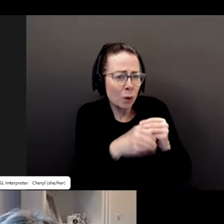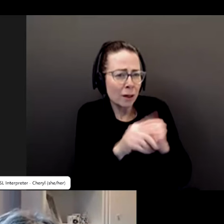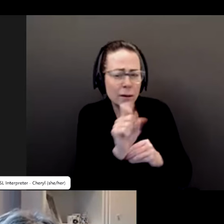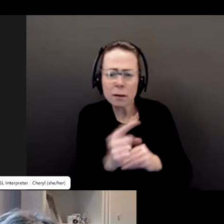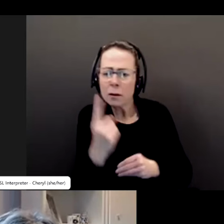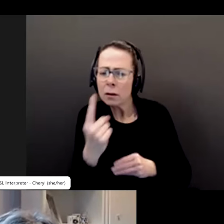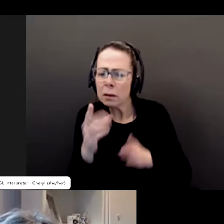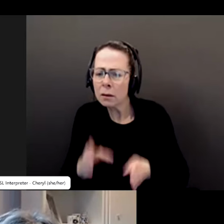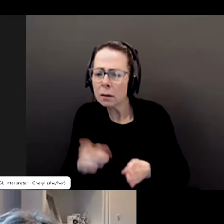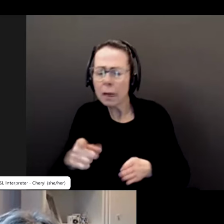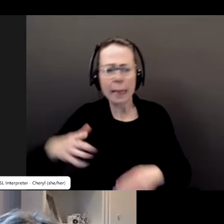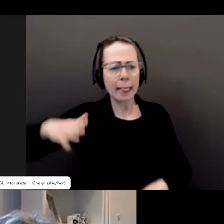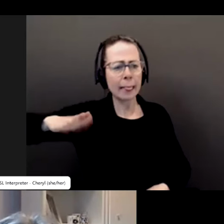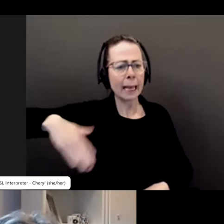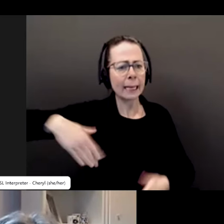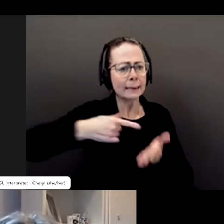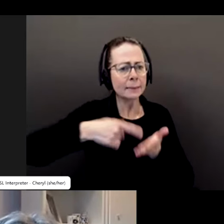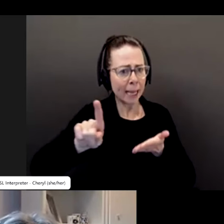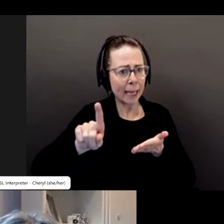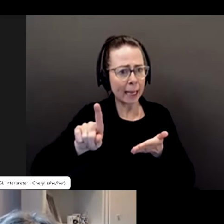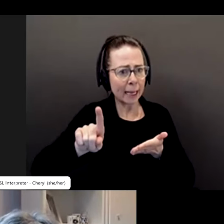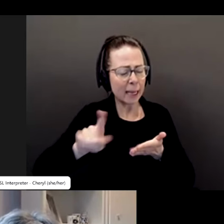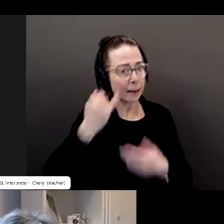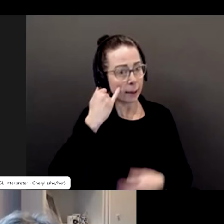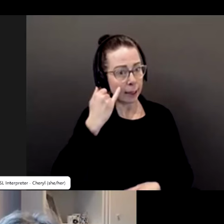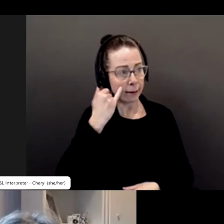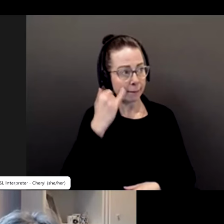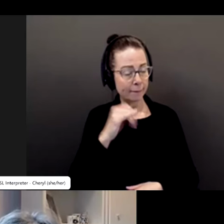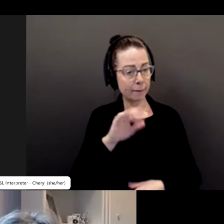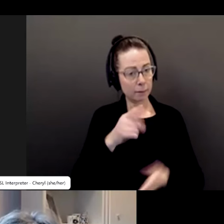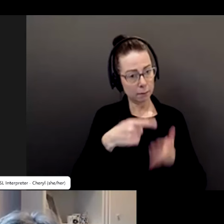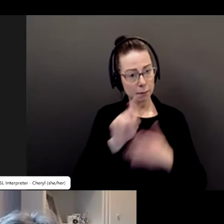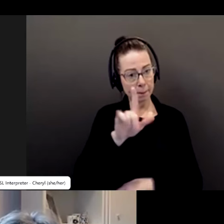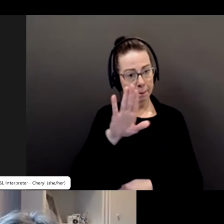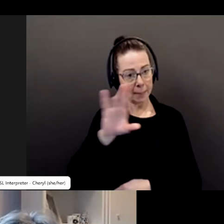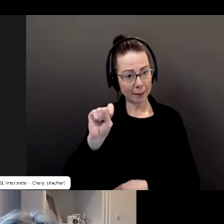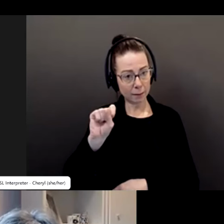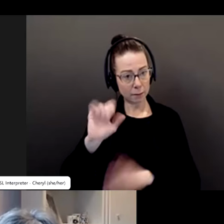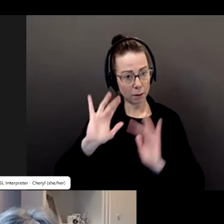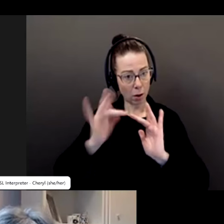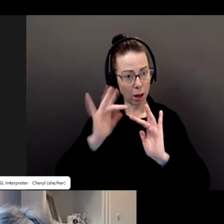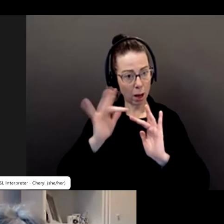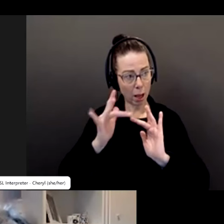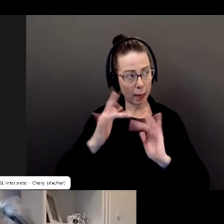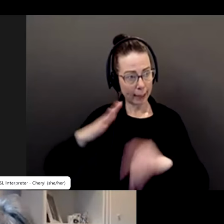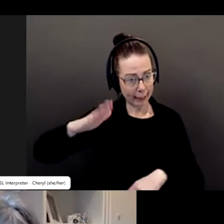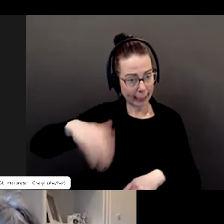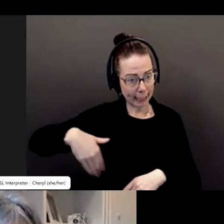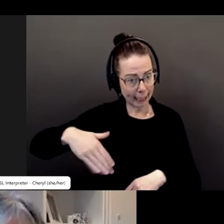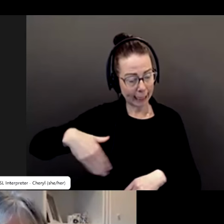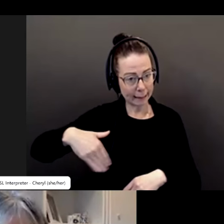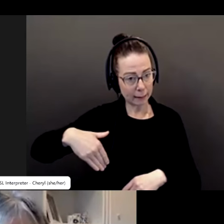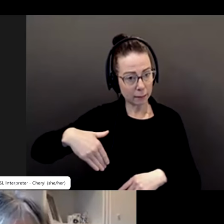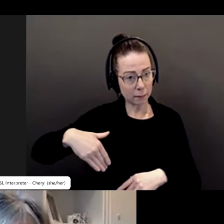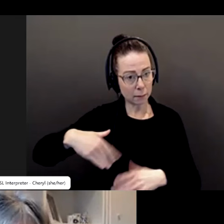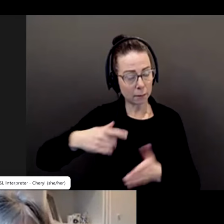payment charges when they're doing online bill payments. And I'm just wondering if that person is aware that if you do a payment on a weekend, often it's